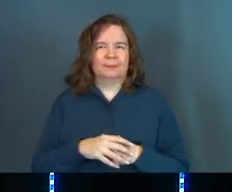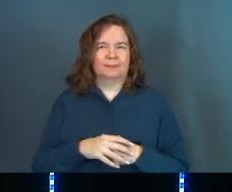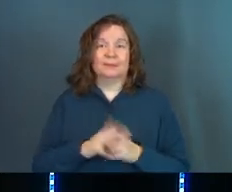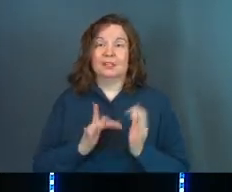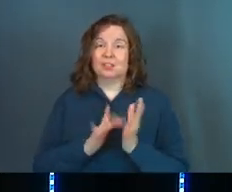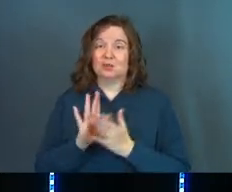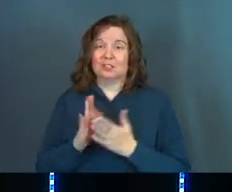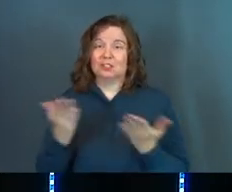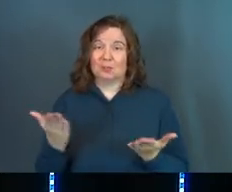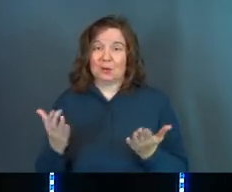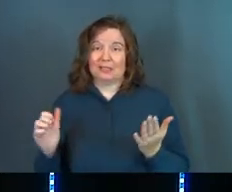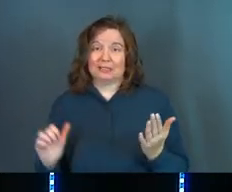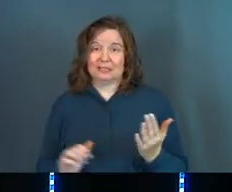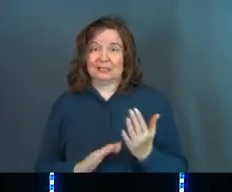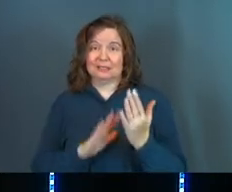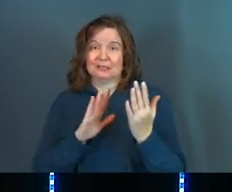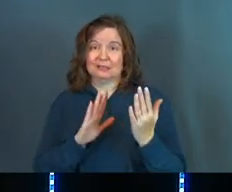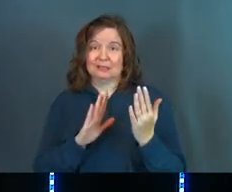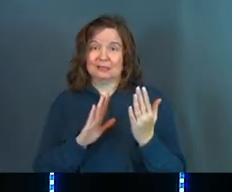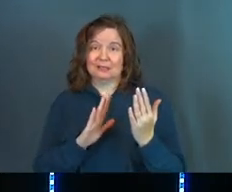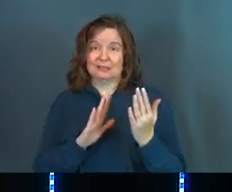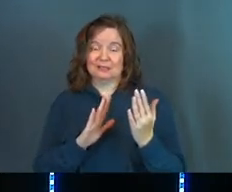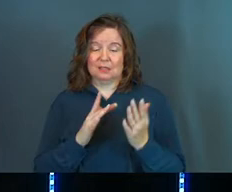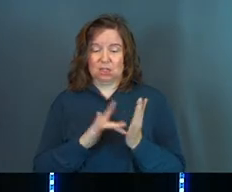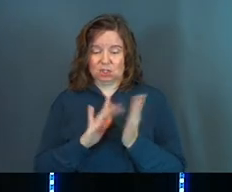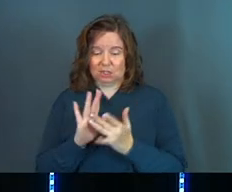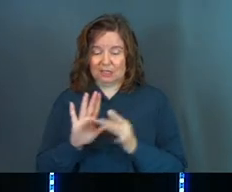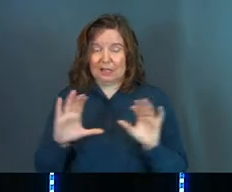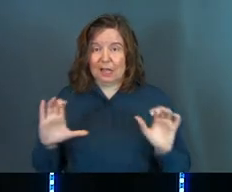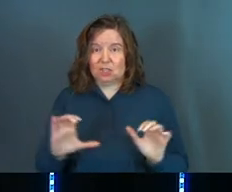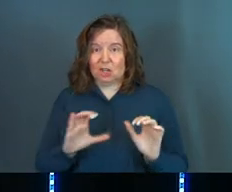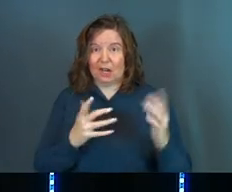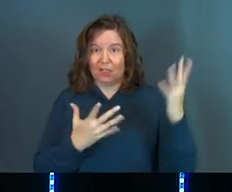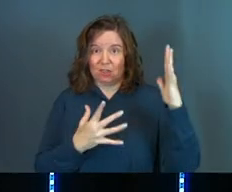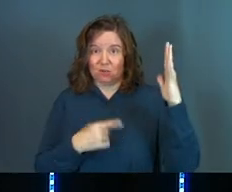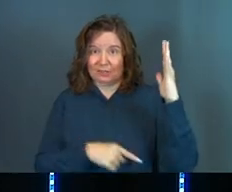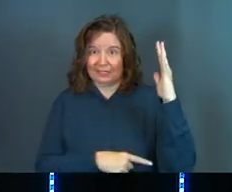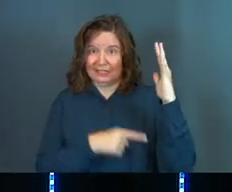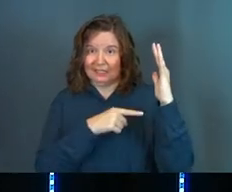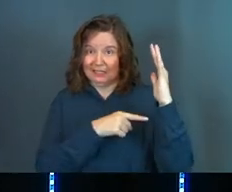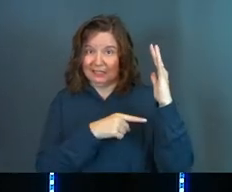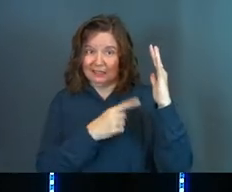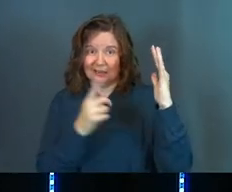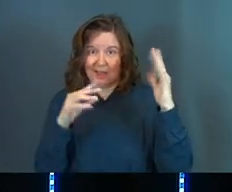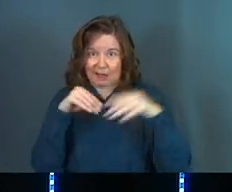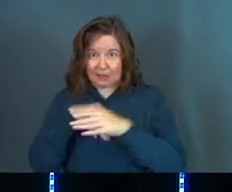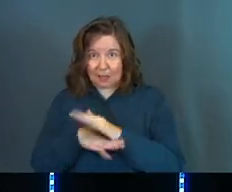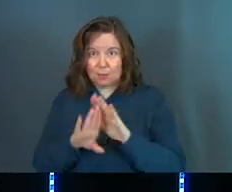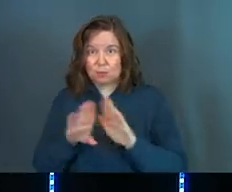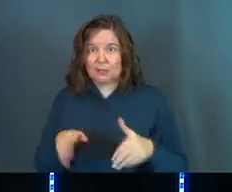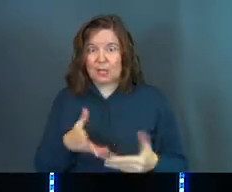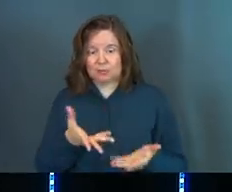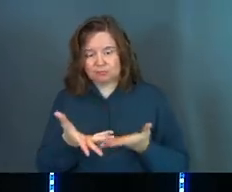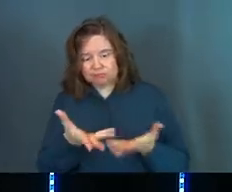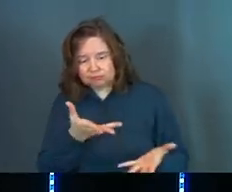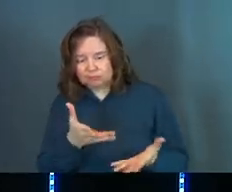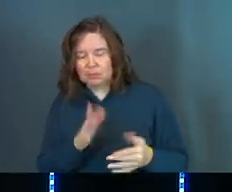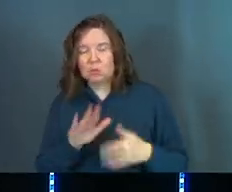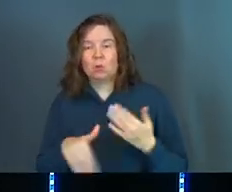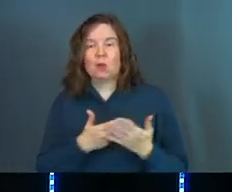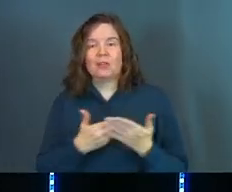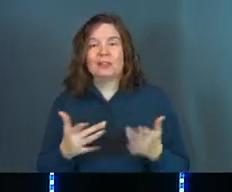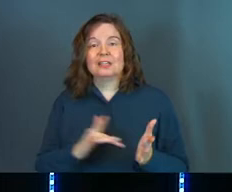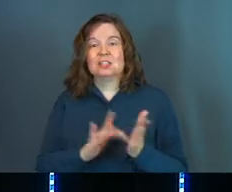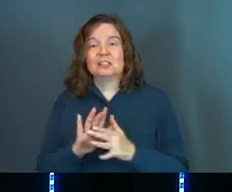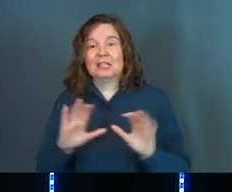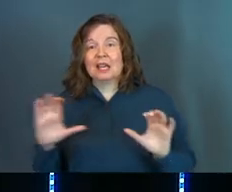It's Jesus' presence. It's what Jesus had done at the tree and coming to his house. It was all the things